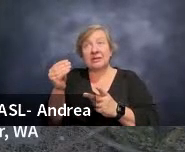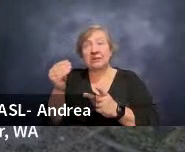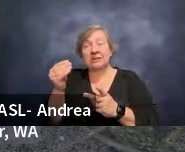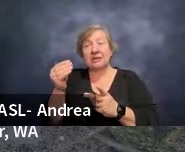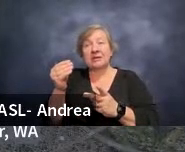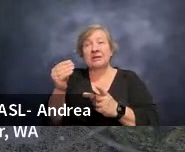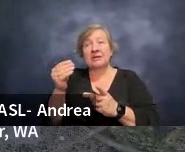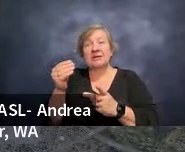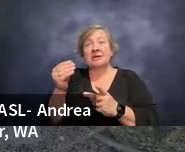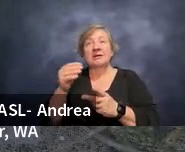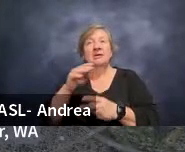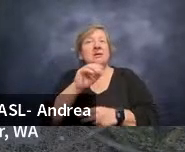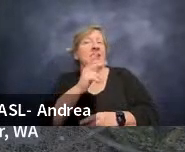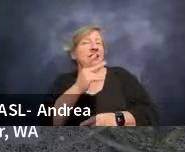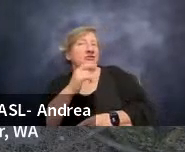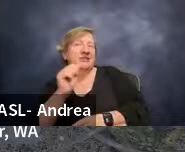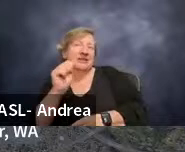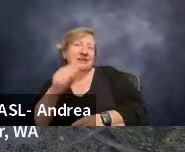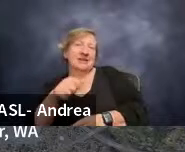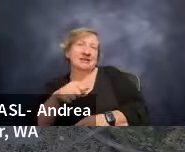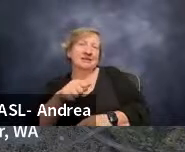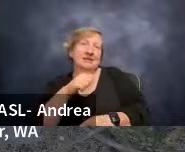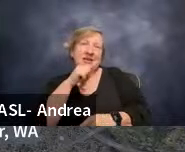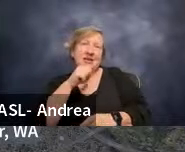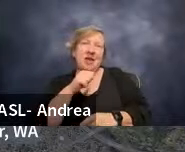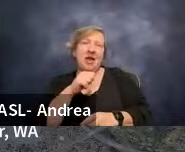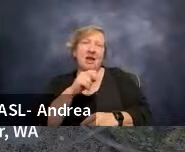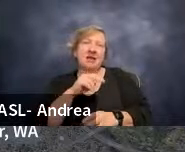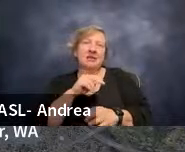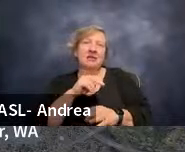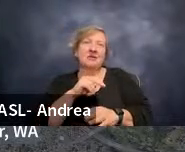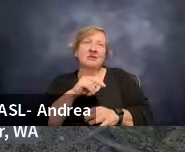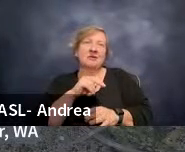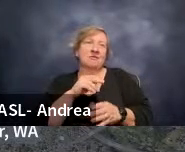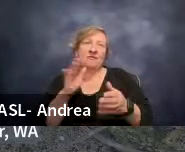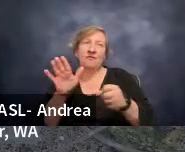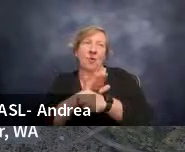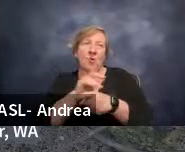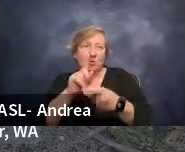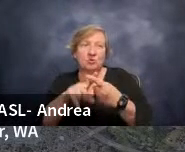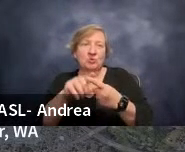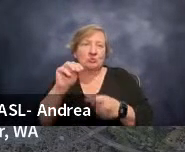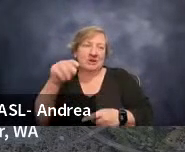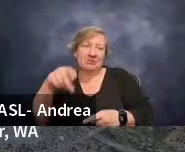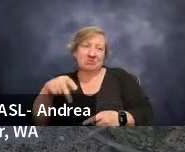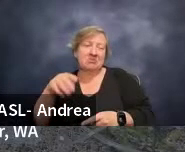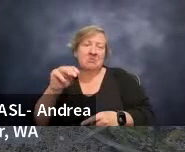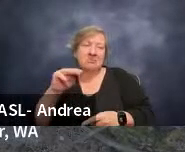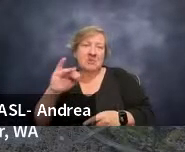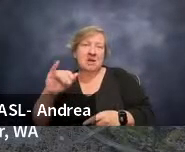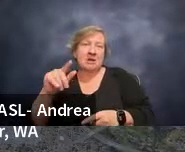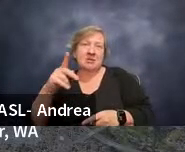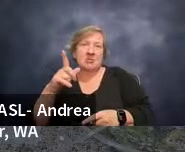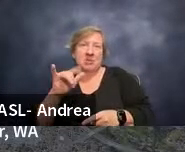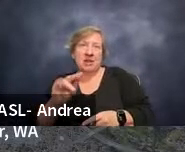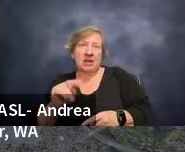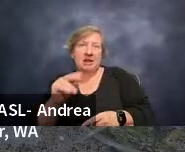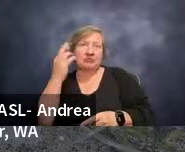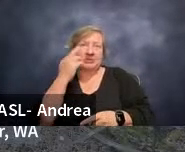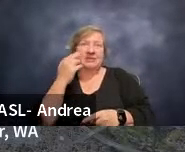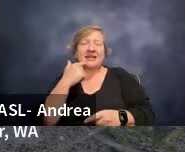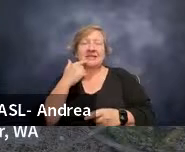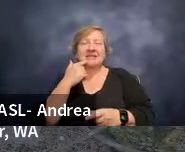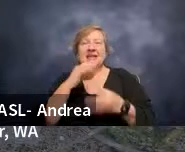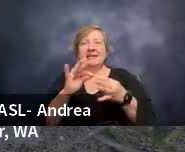is. It doesn't go as far north as Mill Plain, which is why I mentioned Evergreen